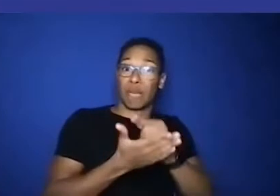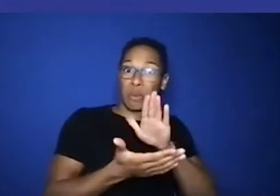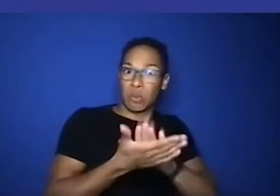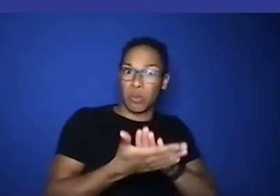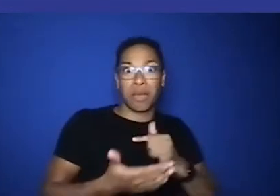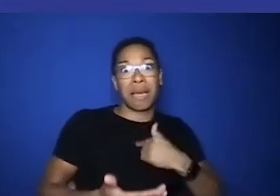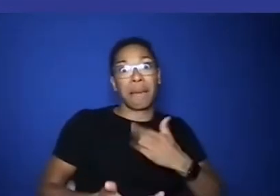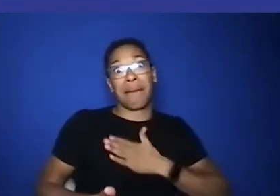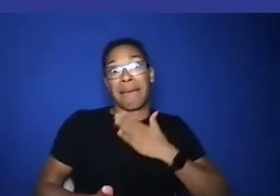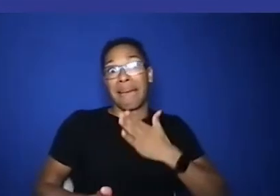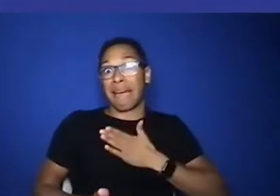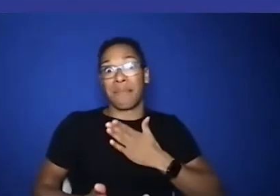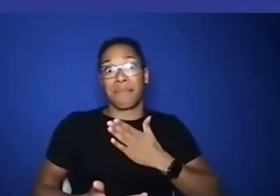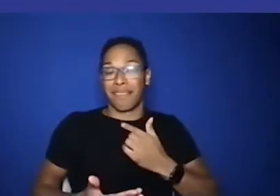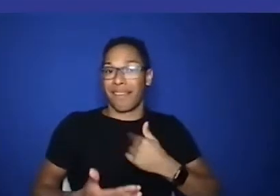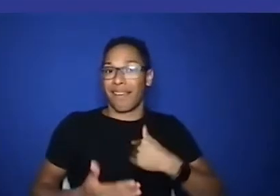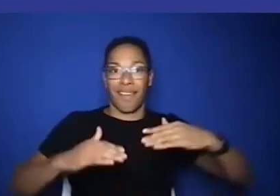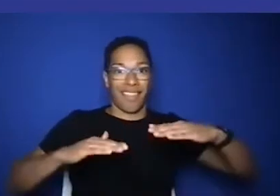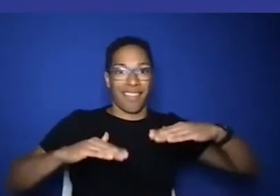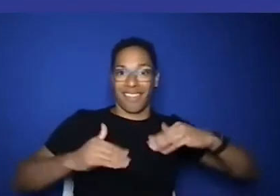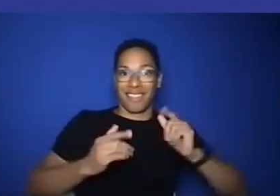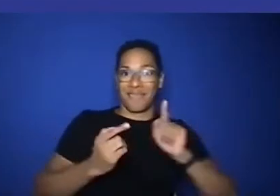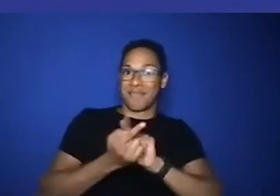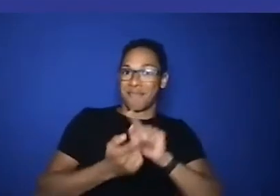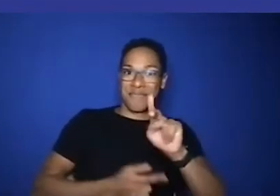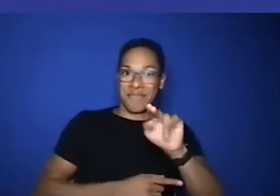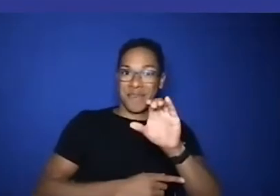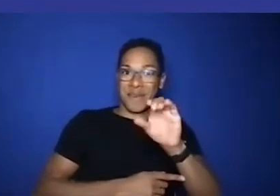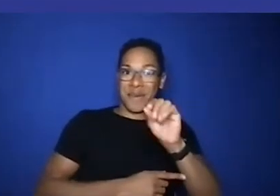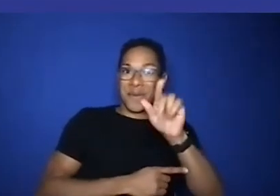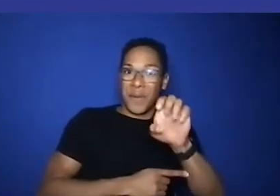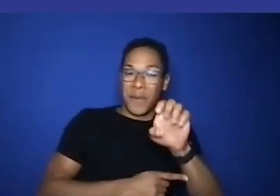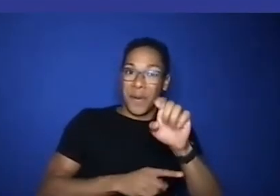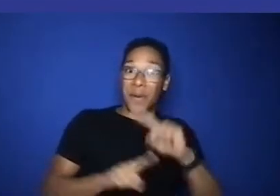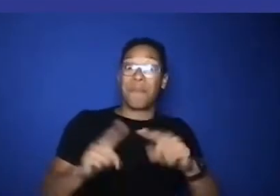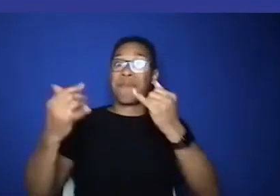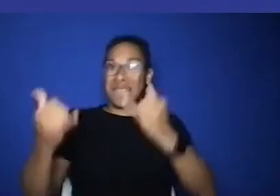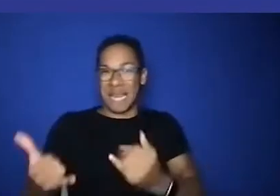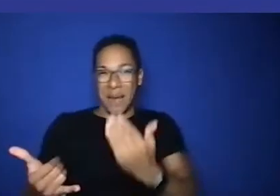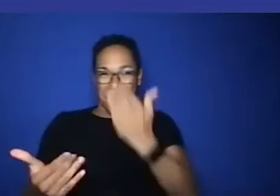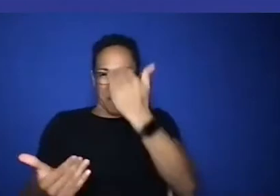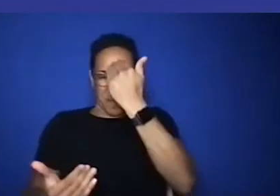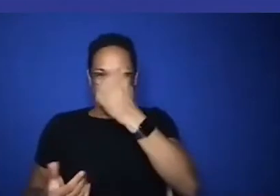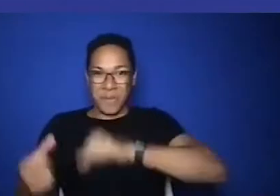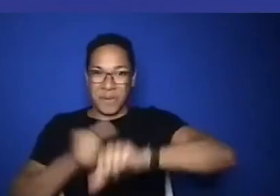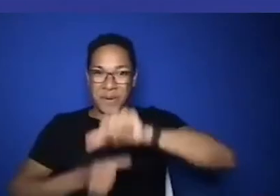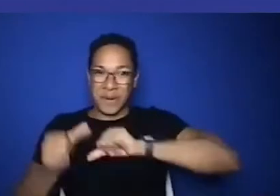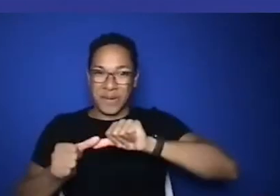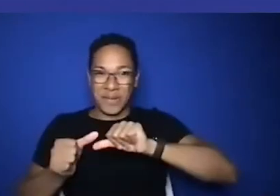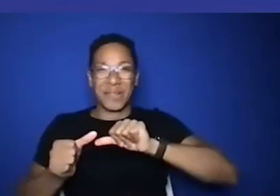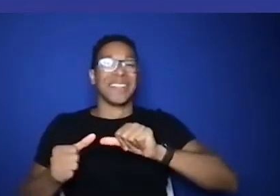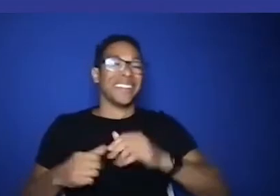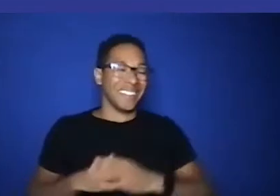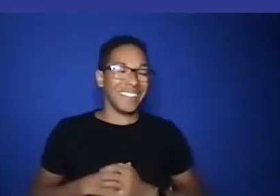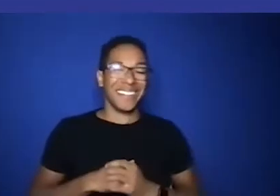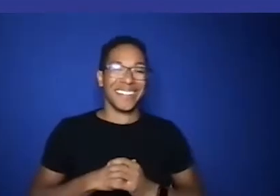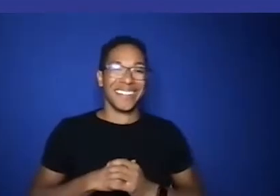overlap for this period of time, and I feel my life could have been enriched by their presence for so much longer. But